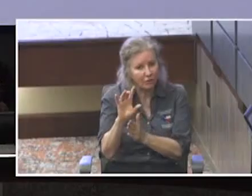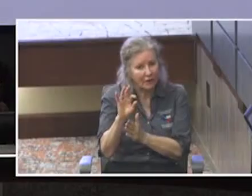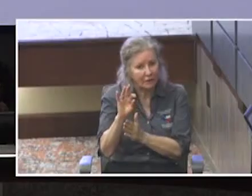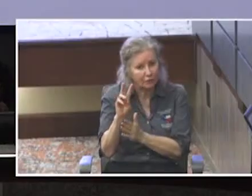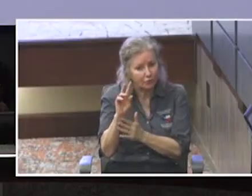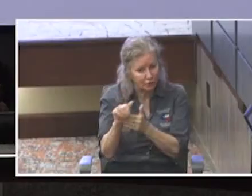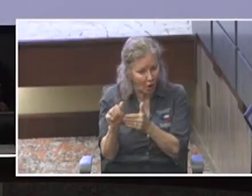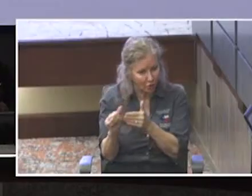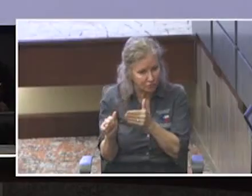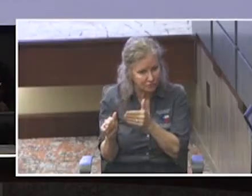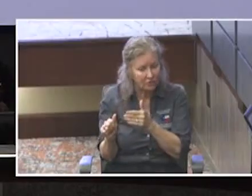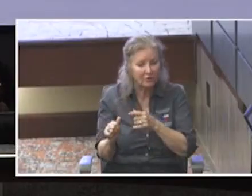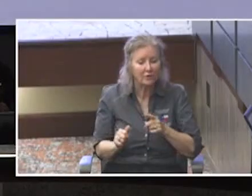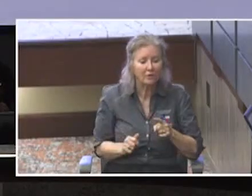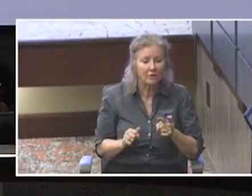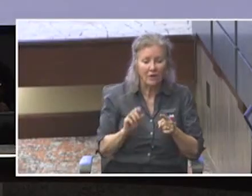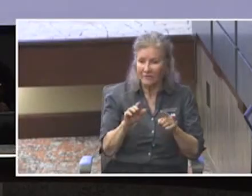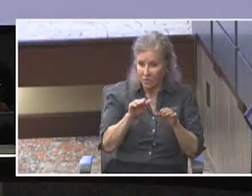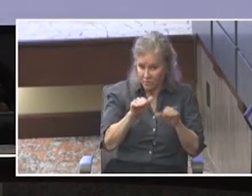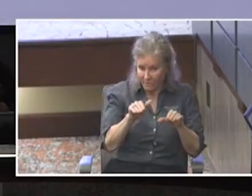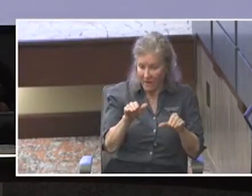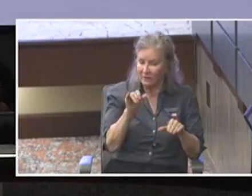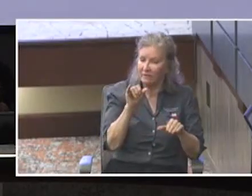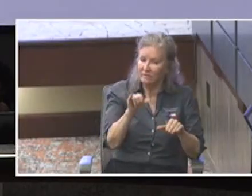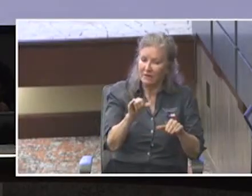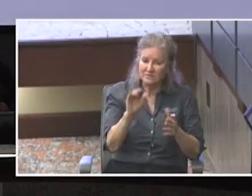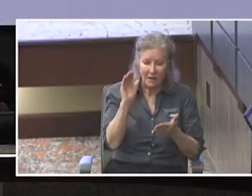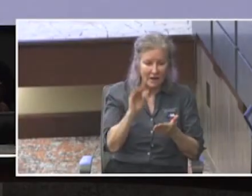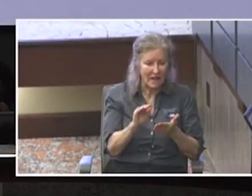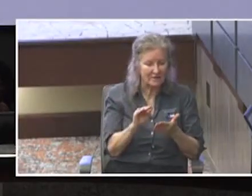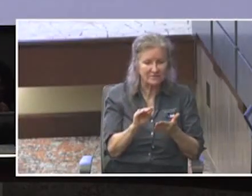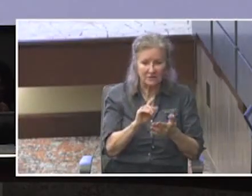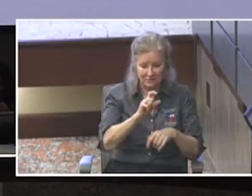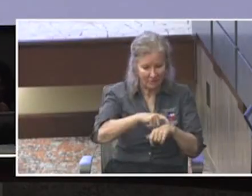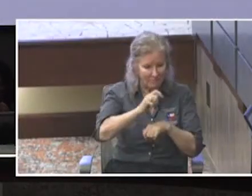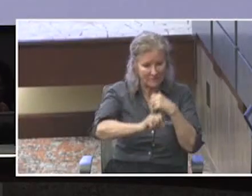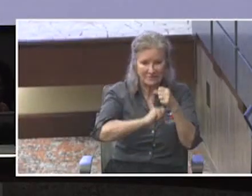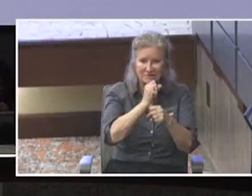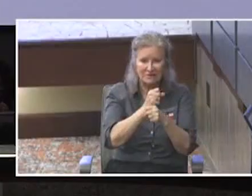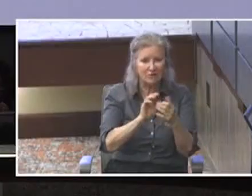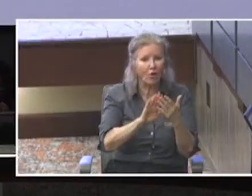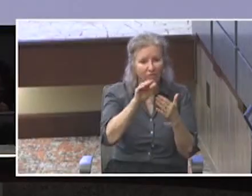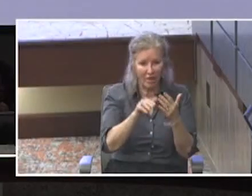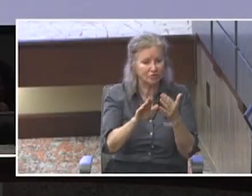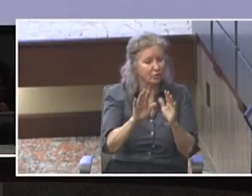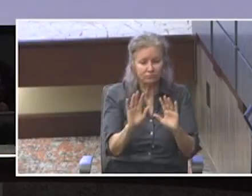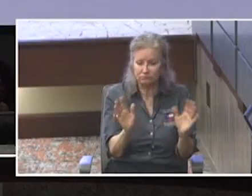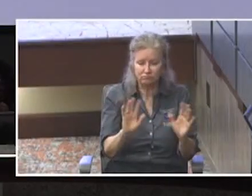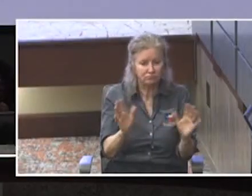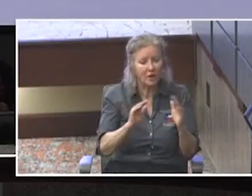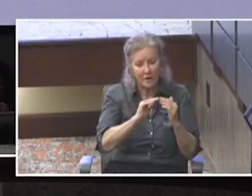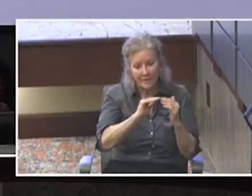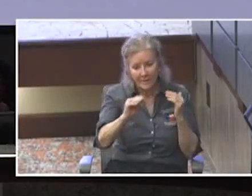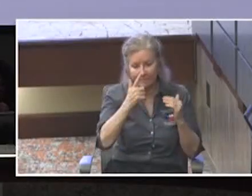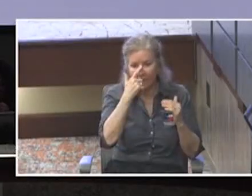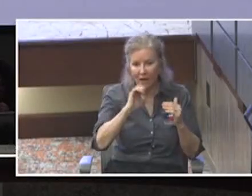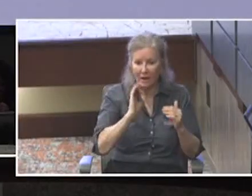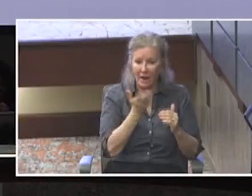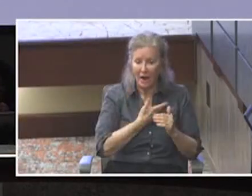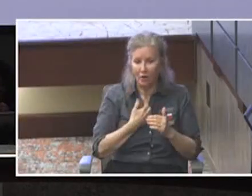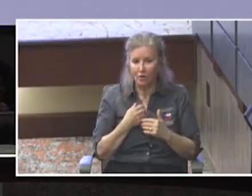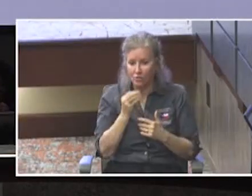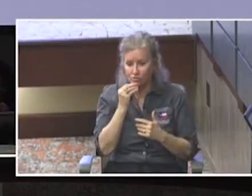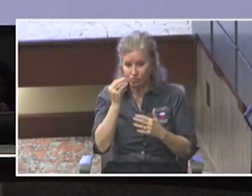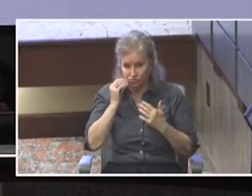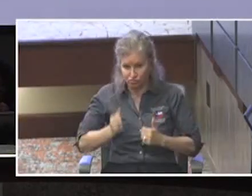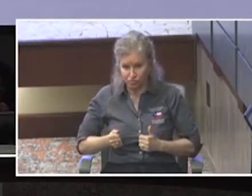$820,892. And just as a reminder, this has less seasonal fluctuation because our residential charges